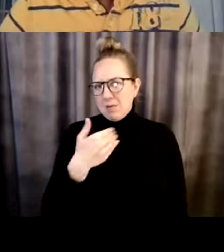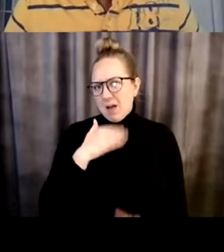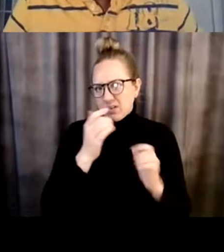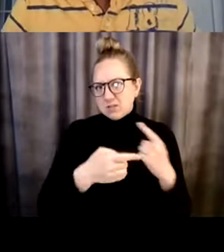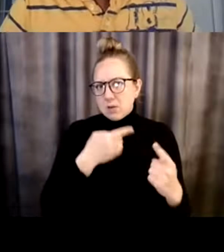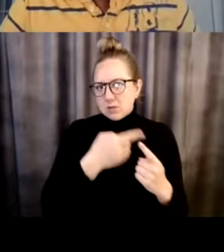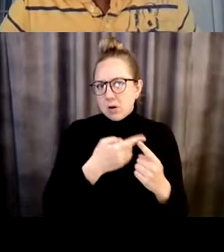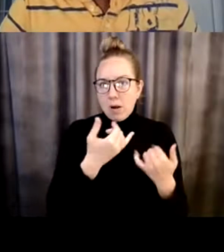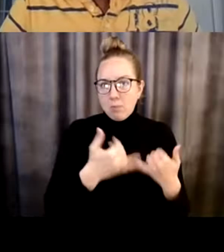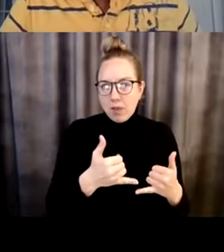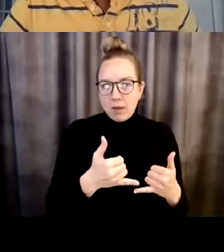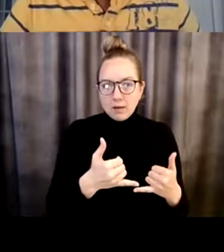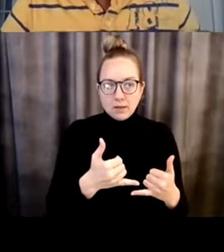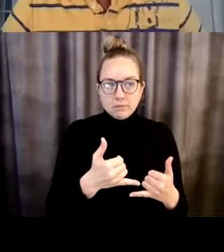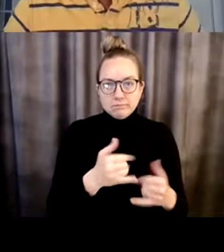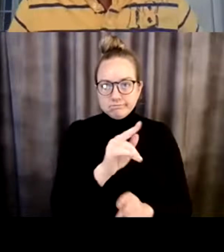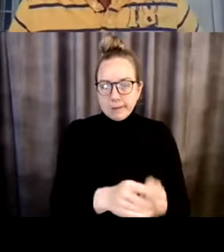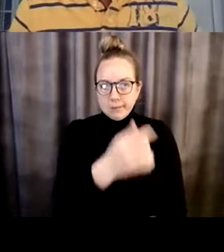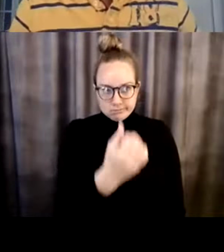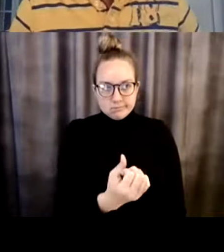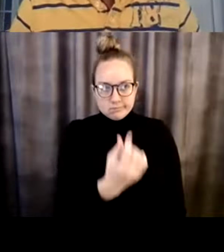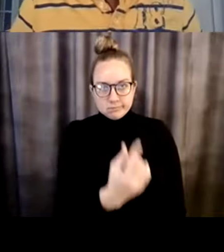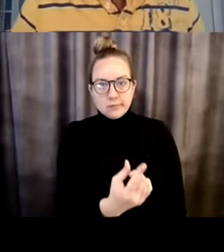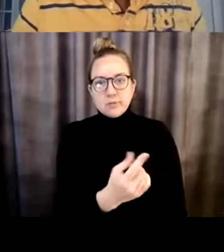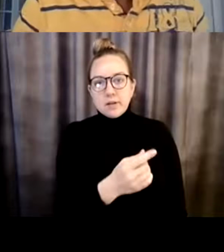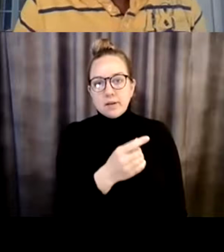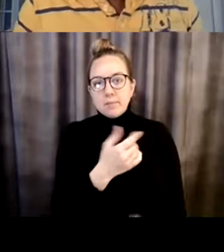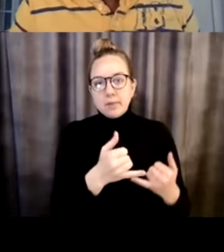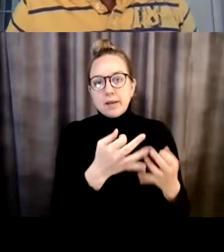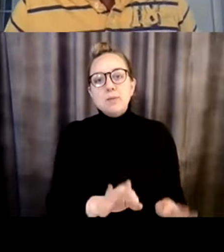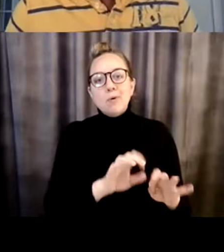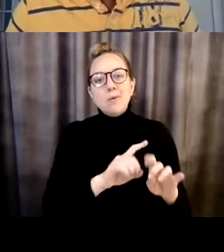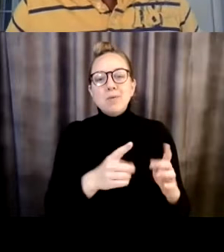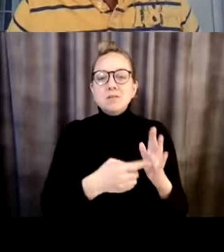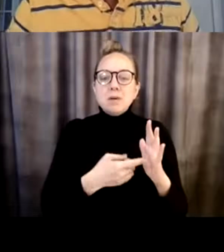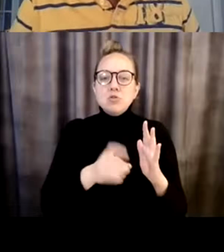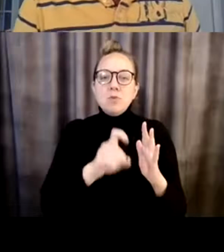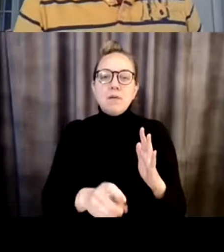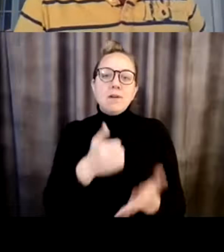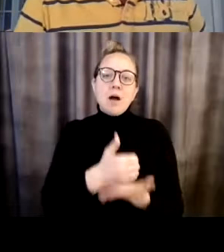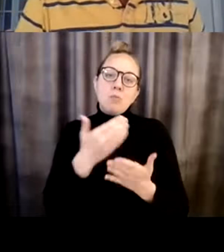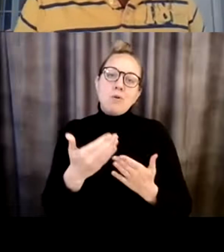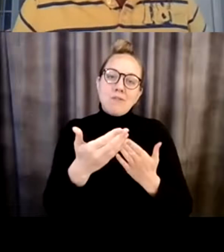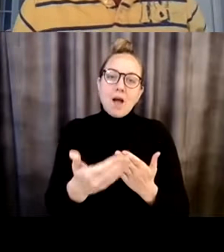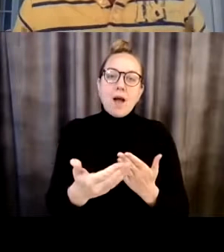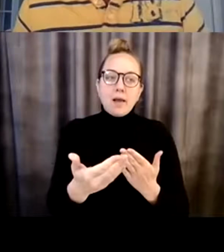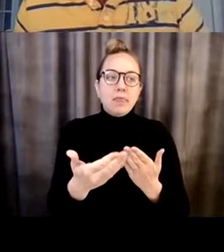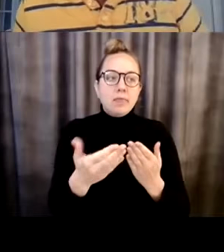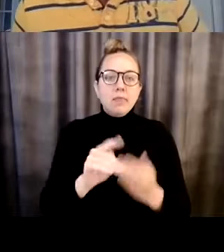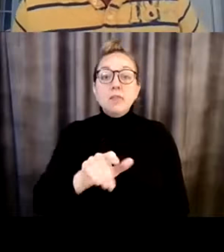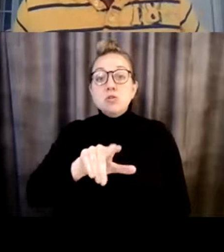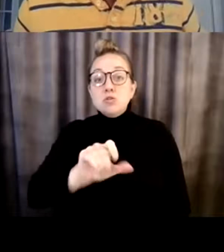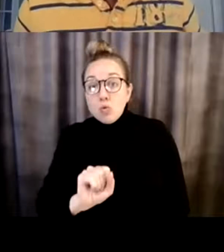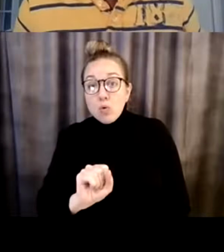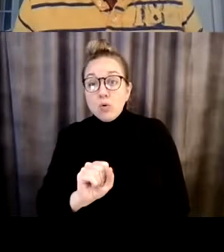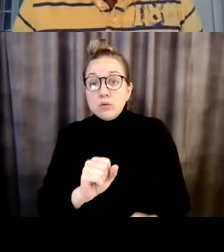actually giving people the tools and skill sets to do so and to learn how and to provide that material in a fun,